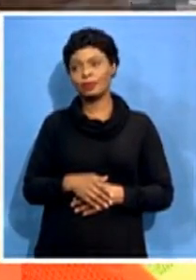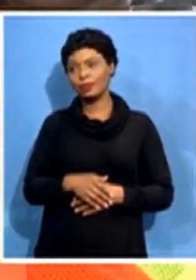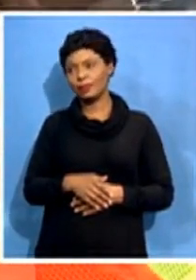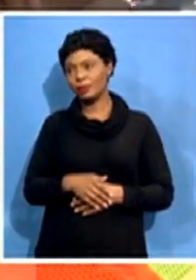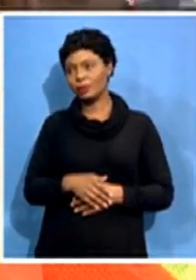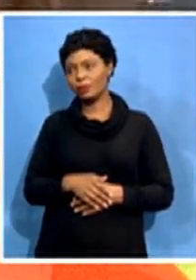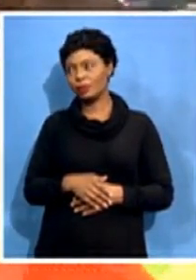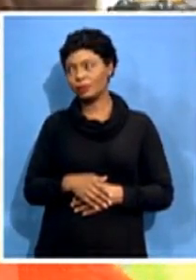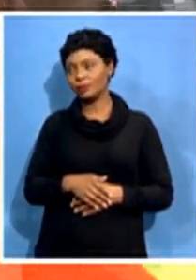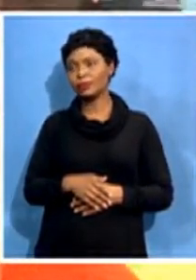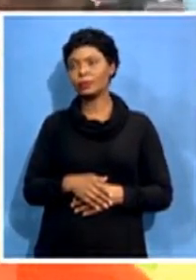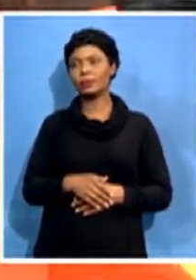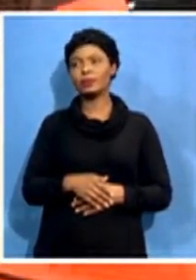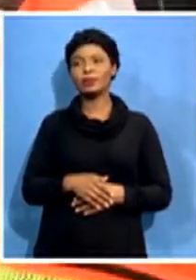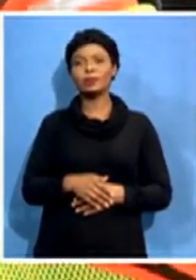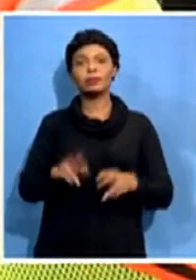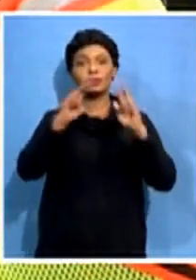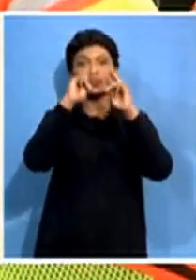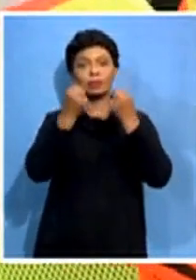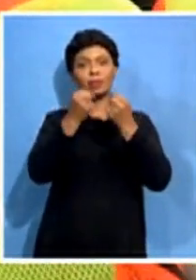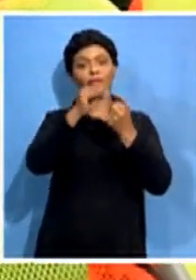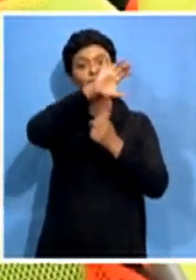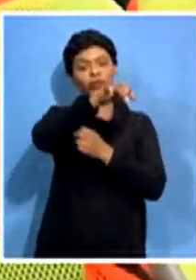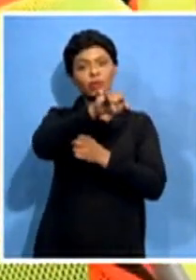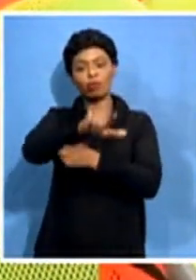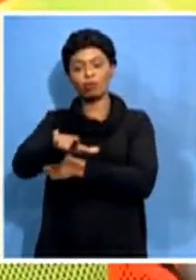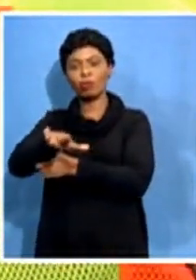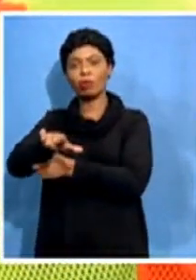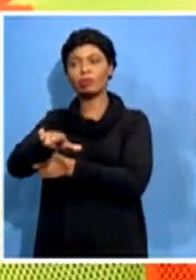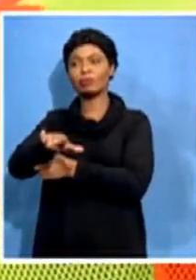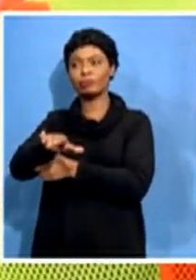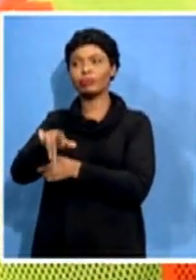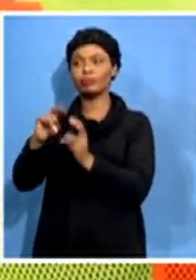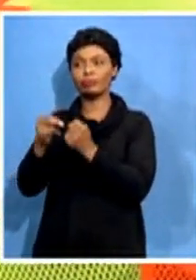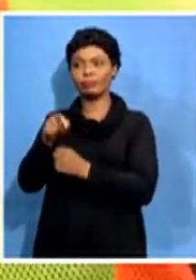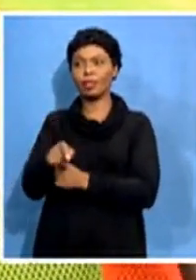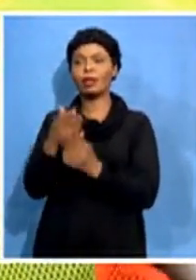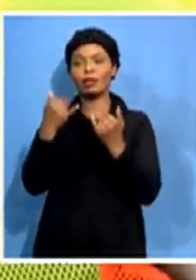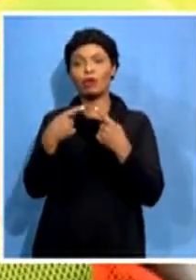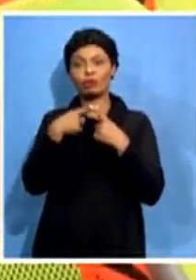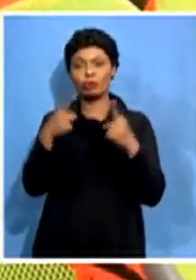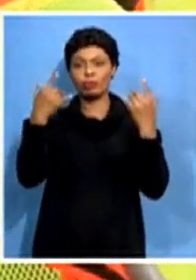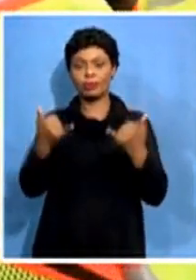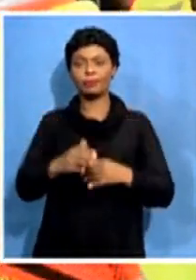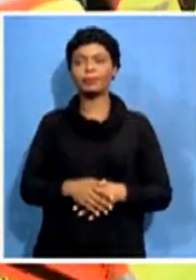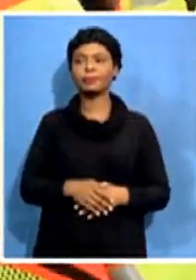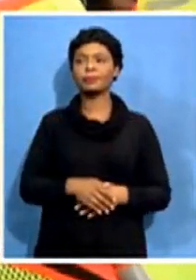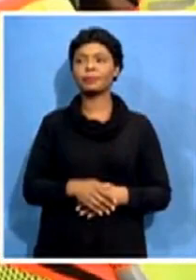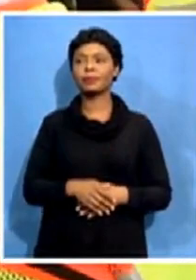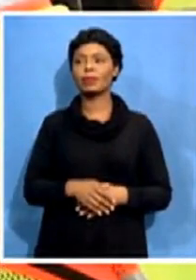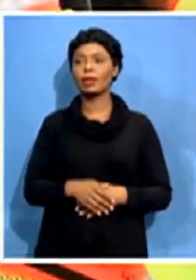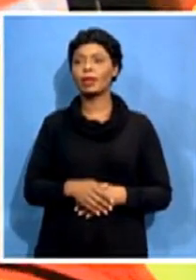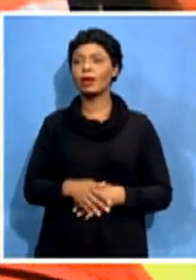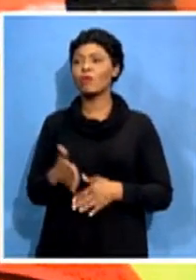city region, that is beginning to unfold. Secondly, in terms of partnerships, I think we have a very